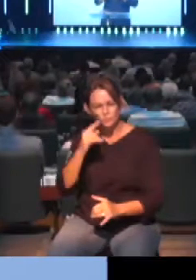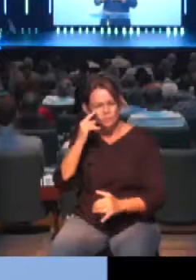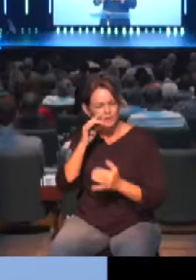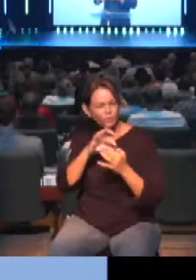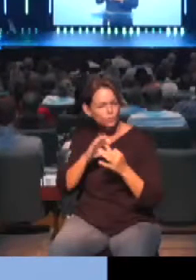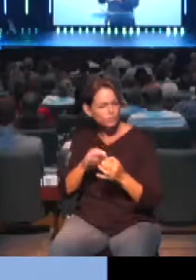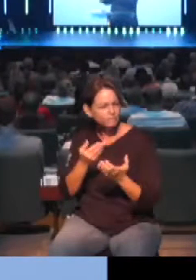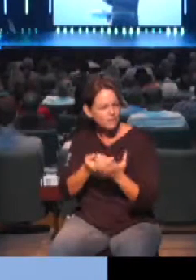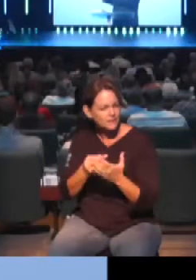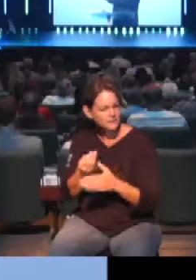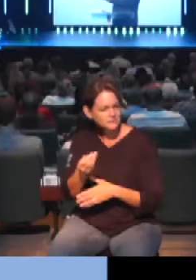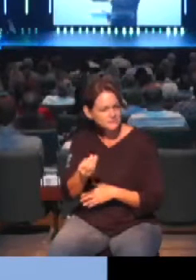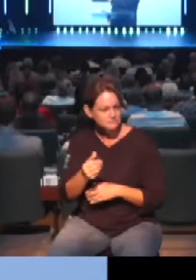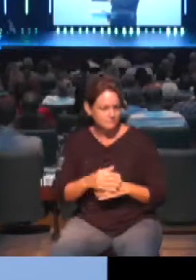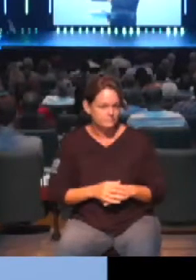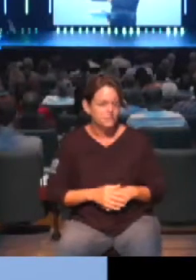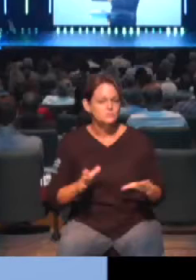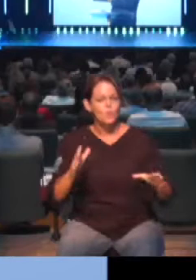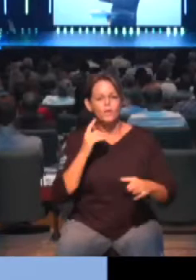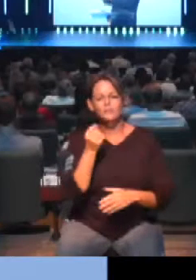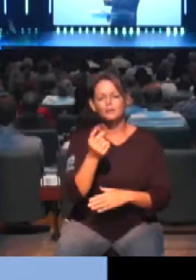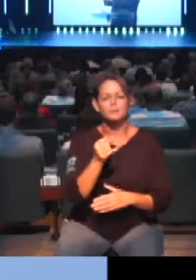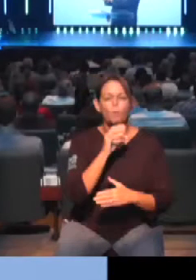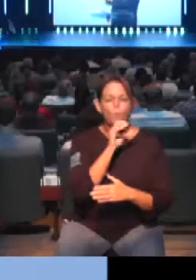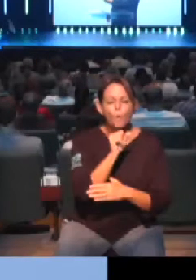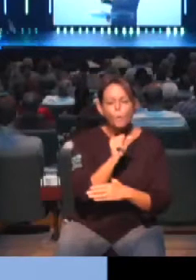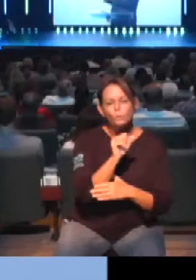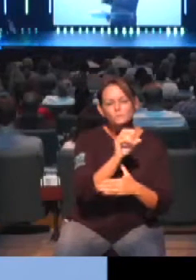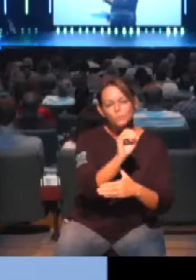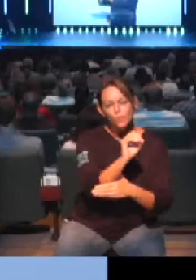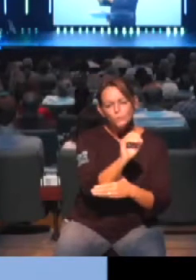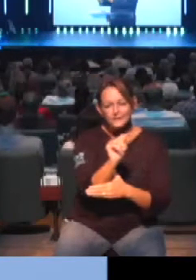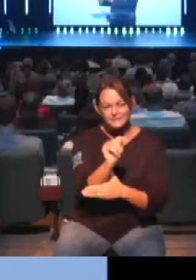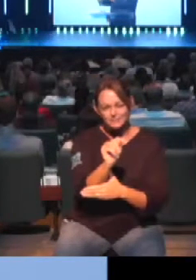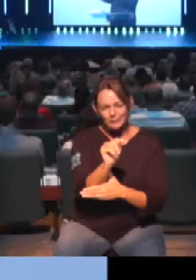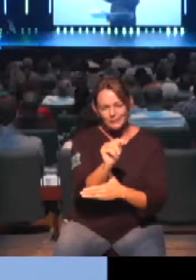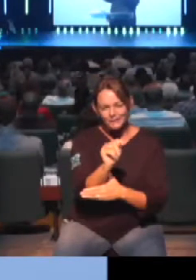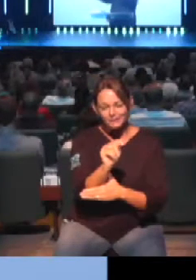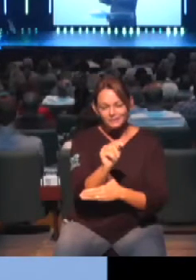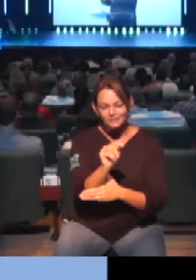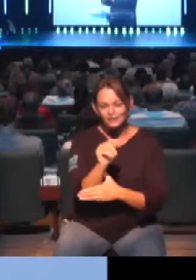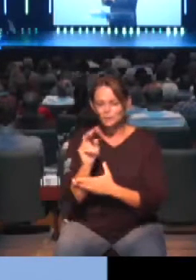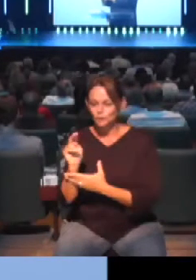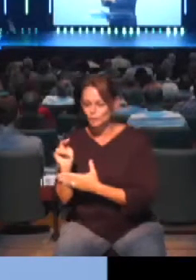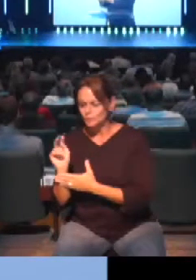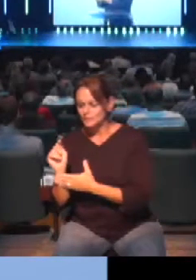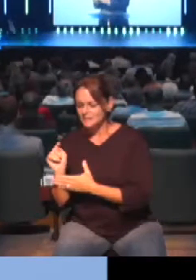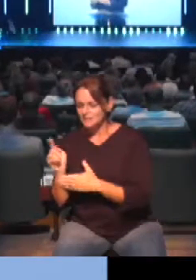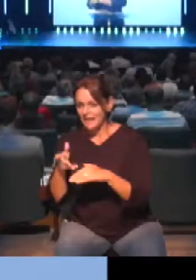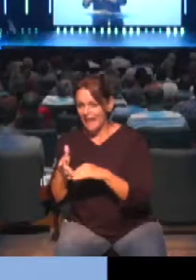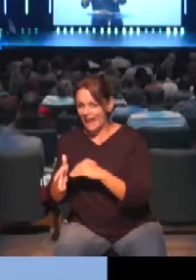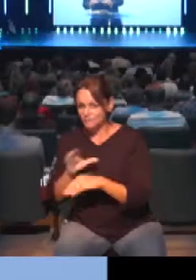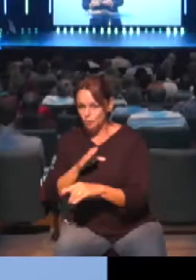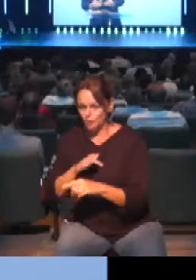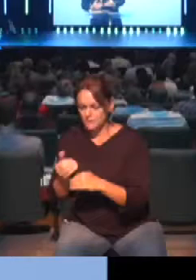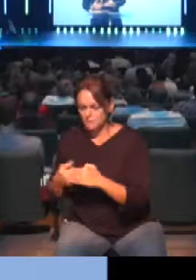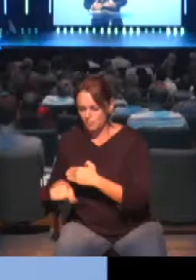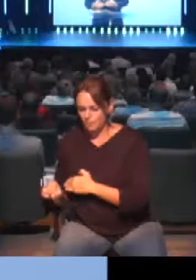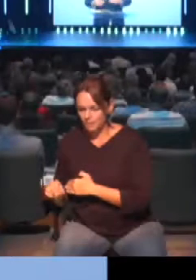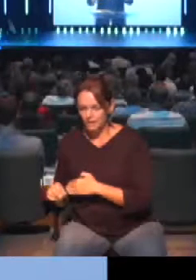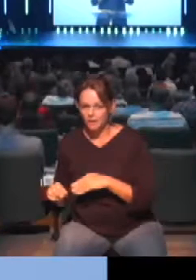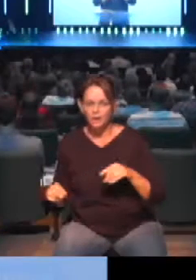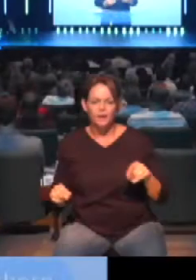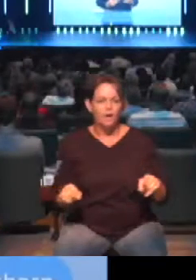this is a little Old Testament-y. Okay, so just stay with me and we'll see what the lesson is through this, or the